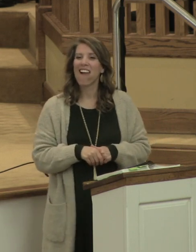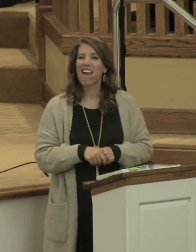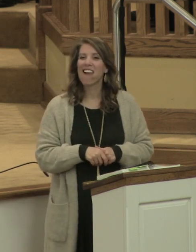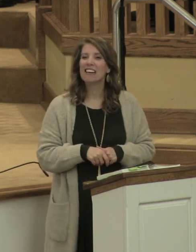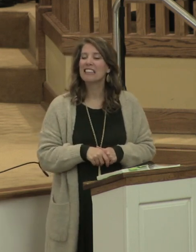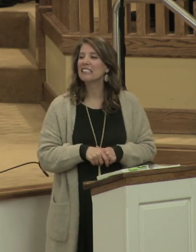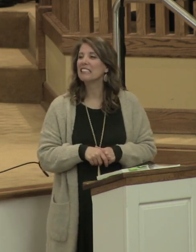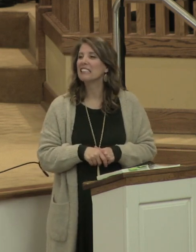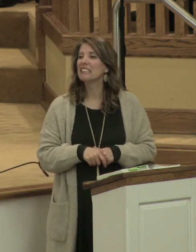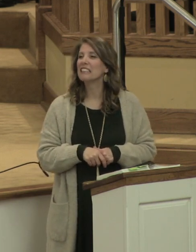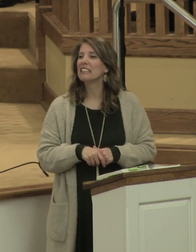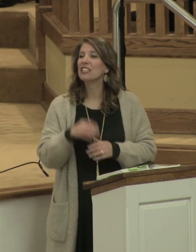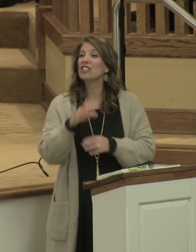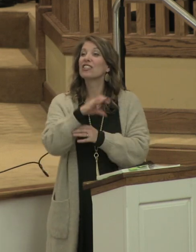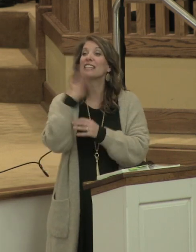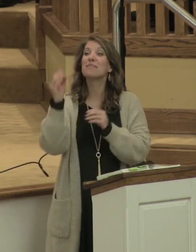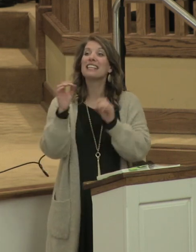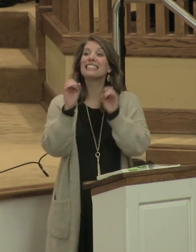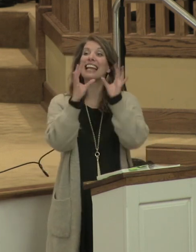ma'am.